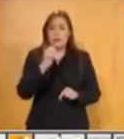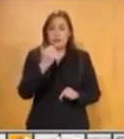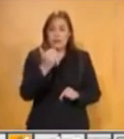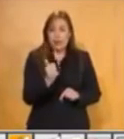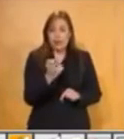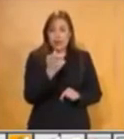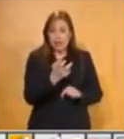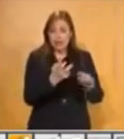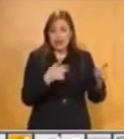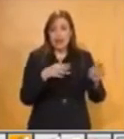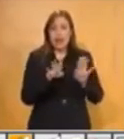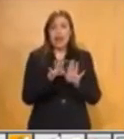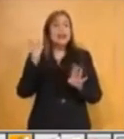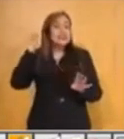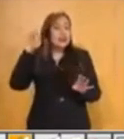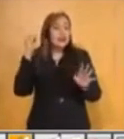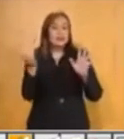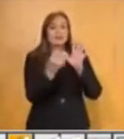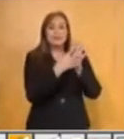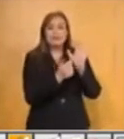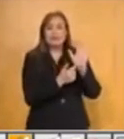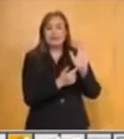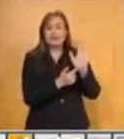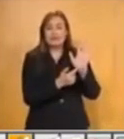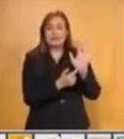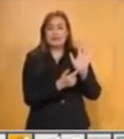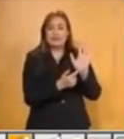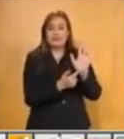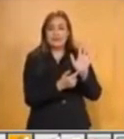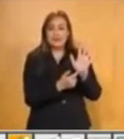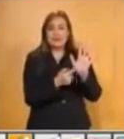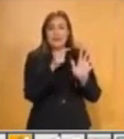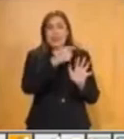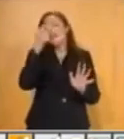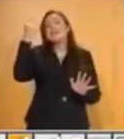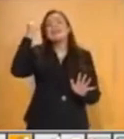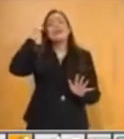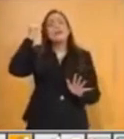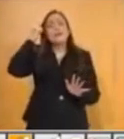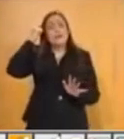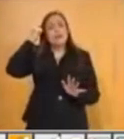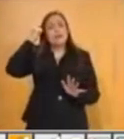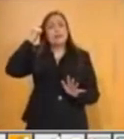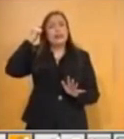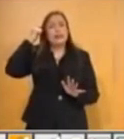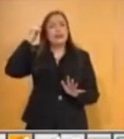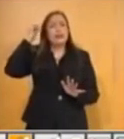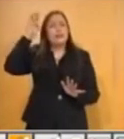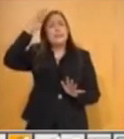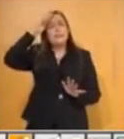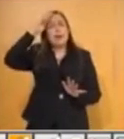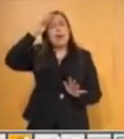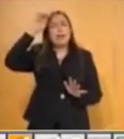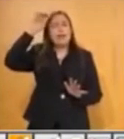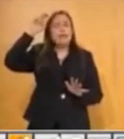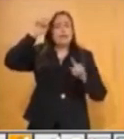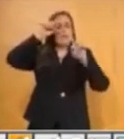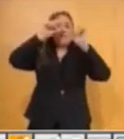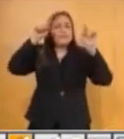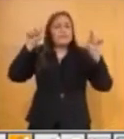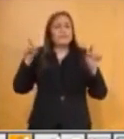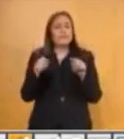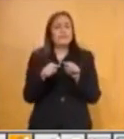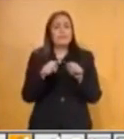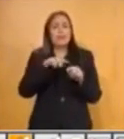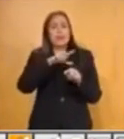along and picks it up. He's thinking, awesome. Then for the third panel, we